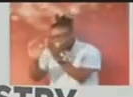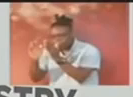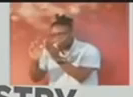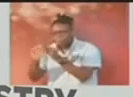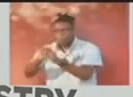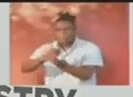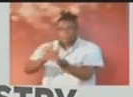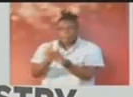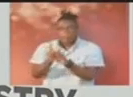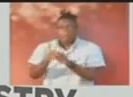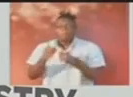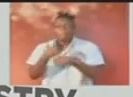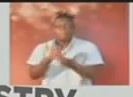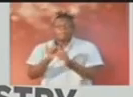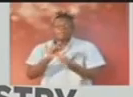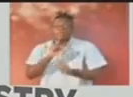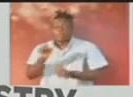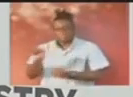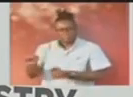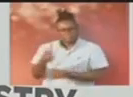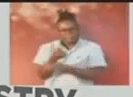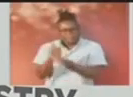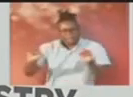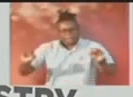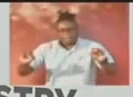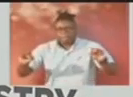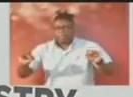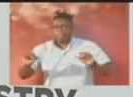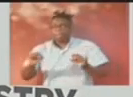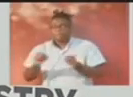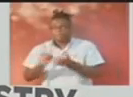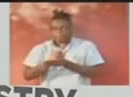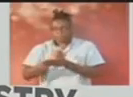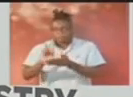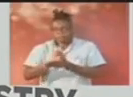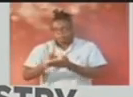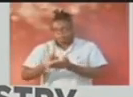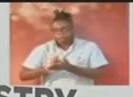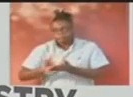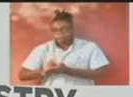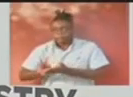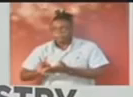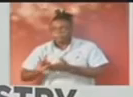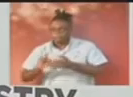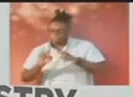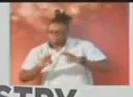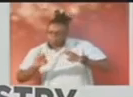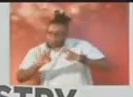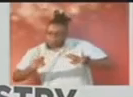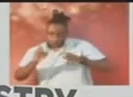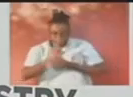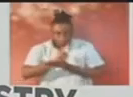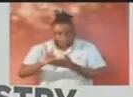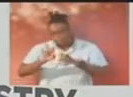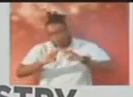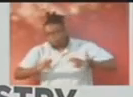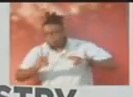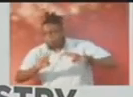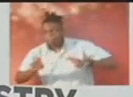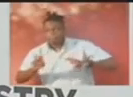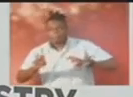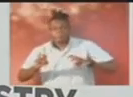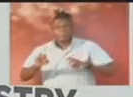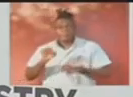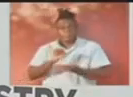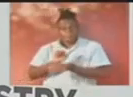COVID-19 vaccines during weekly meetings. And WHO works very closely with national authorities